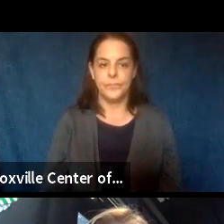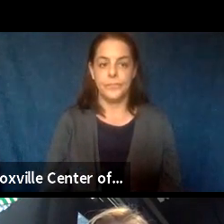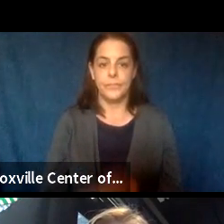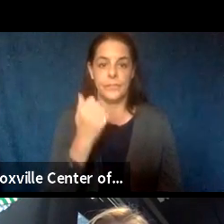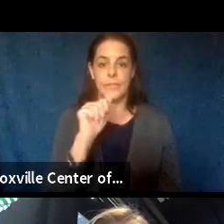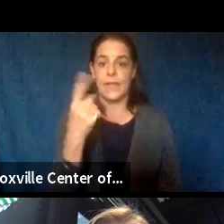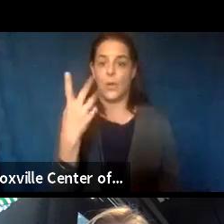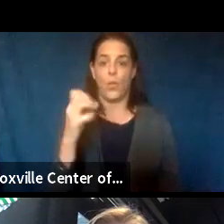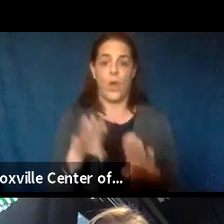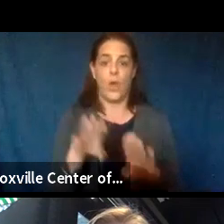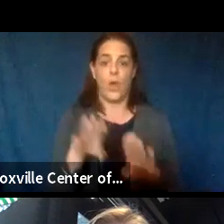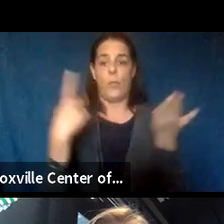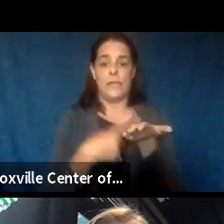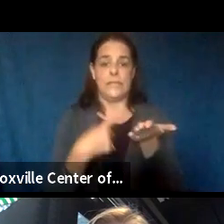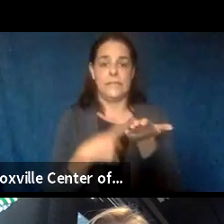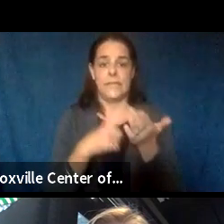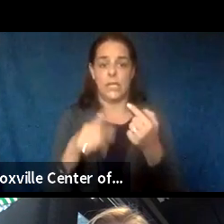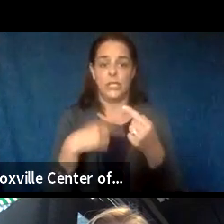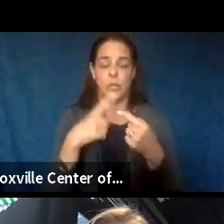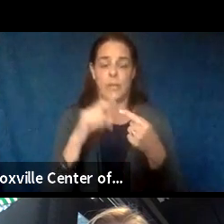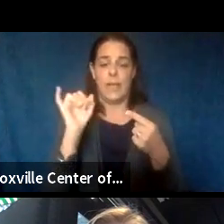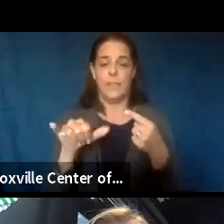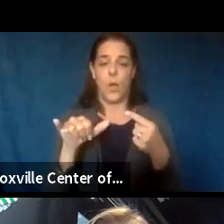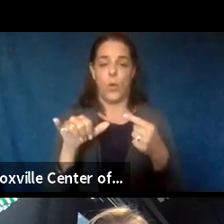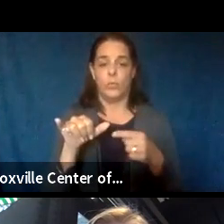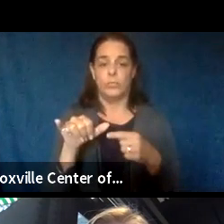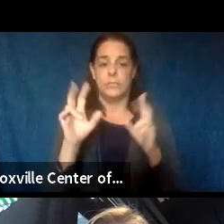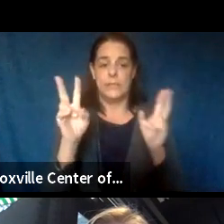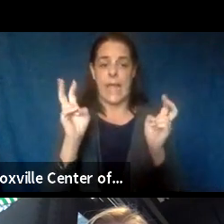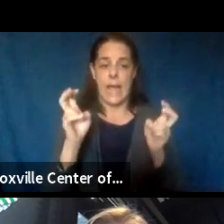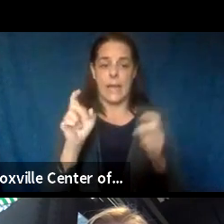Anybody want to open up the discussion on those items?